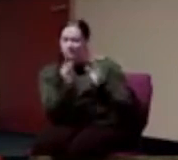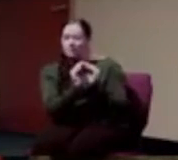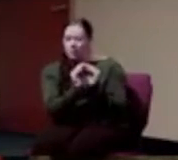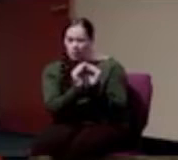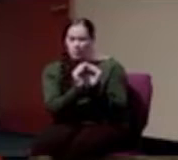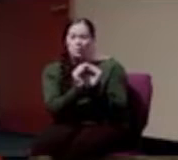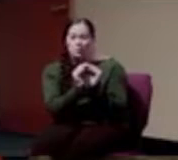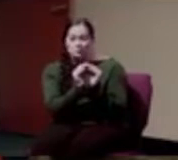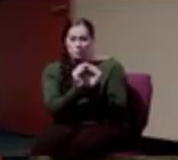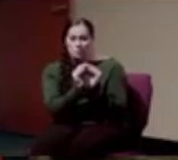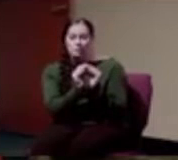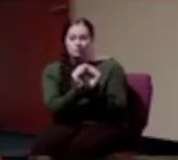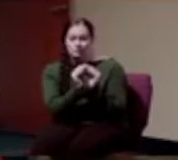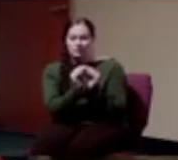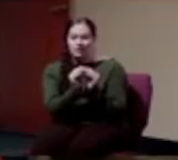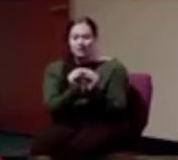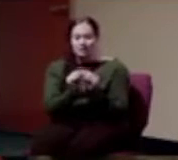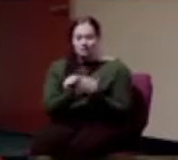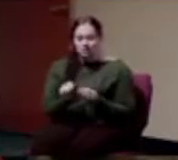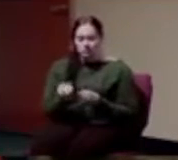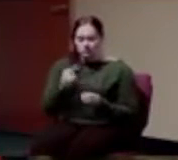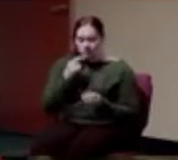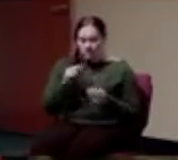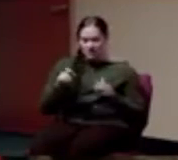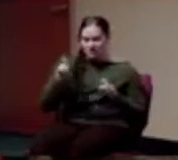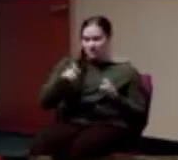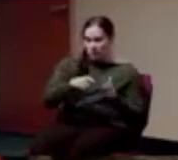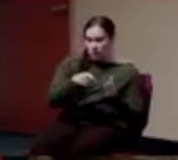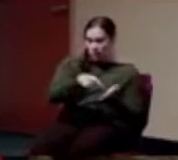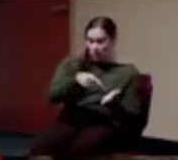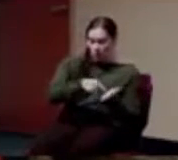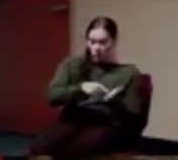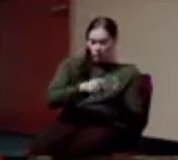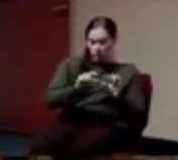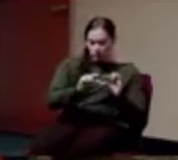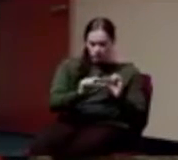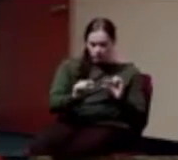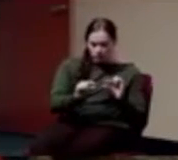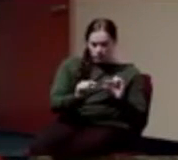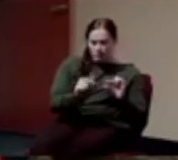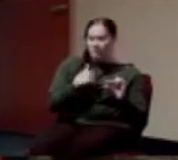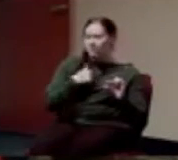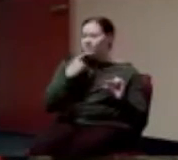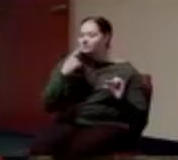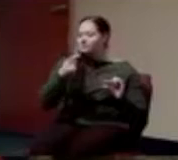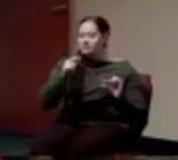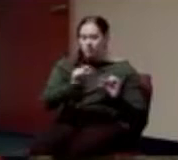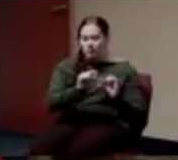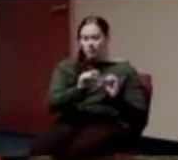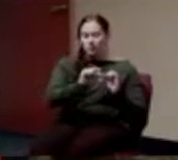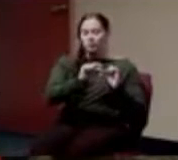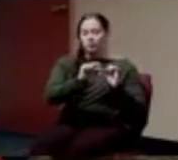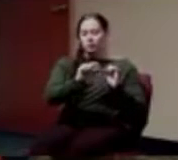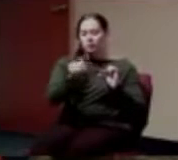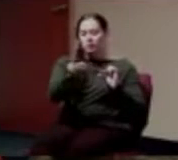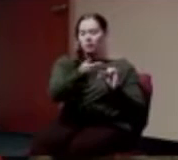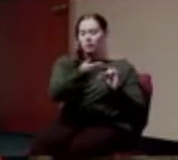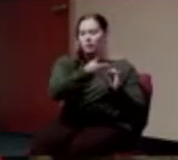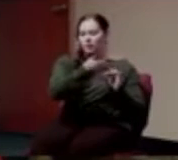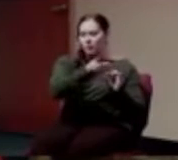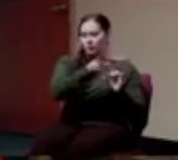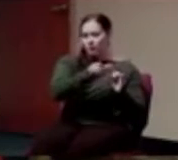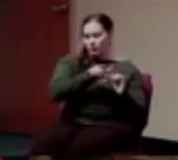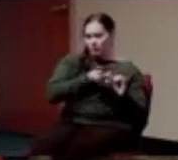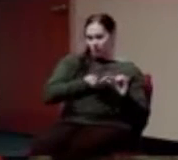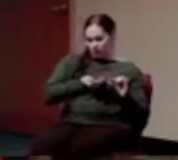Zacchaeus was a chief tax collector, you could see that he was at the very, very top of the pyramid and likely even told the people under him that he had to charge more so they